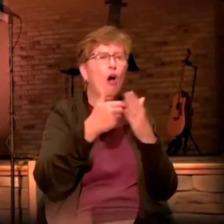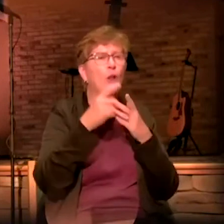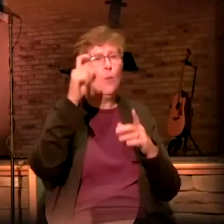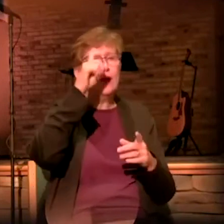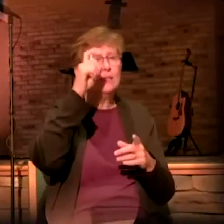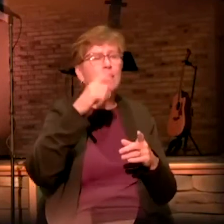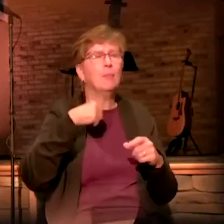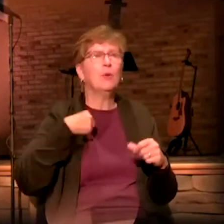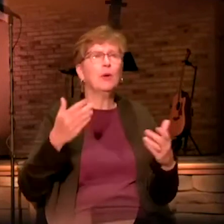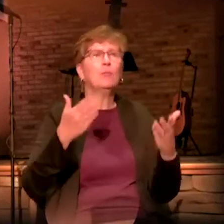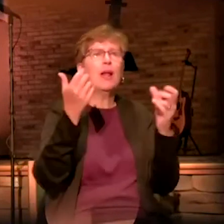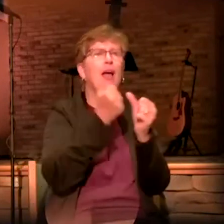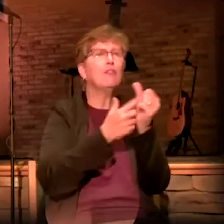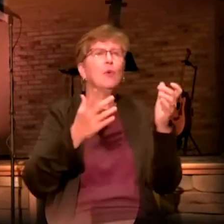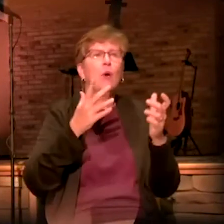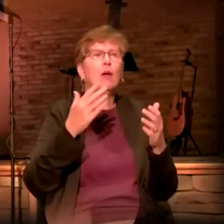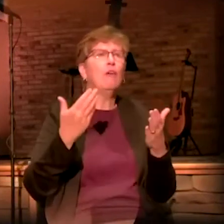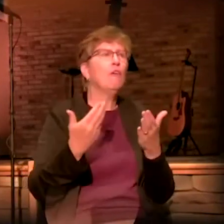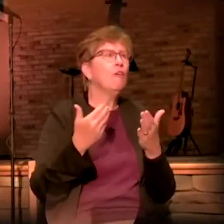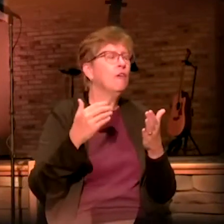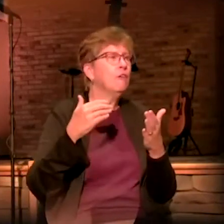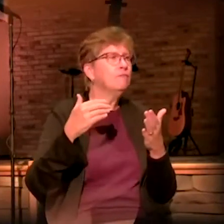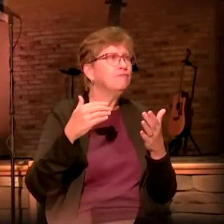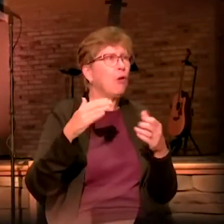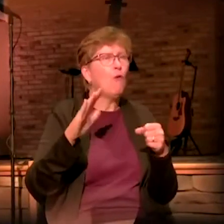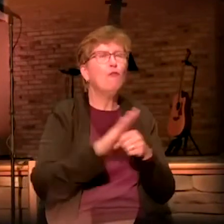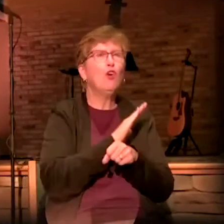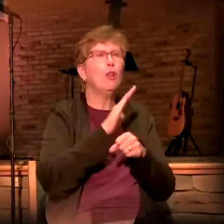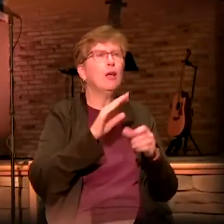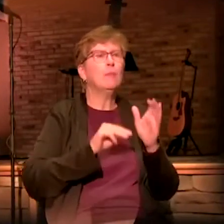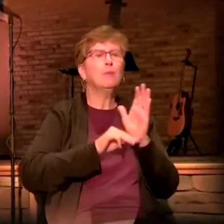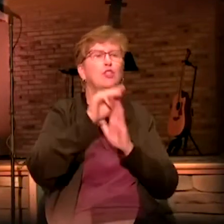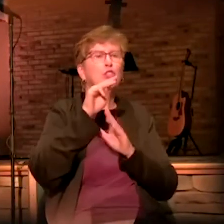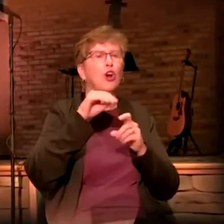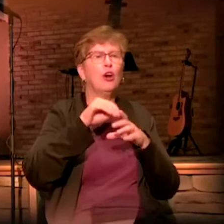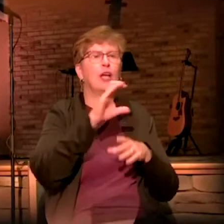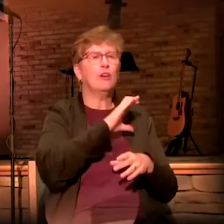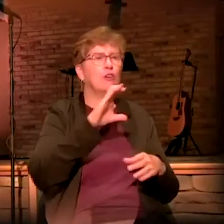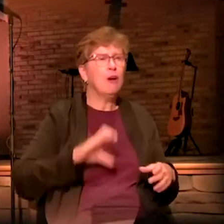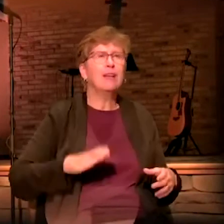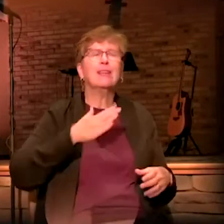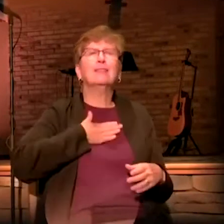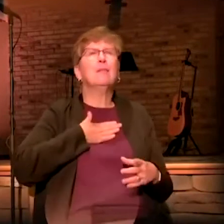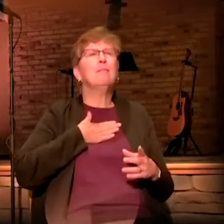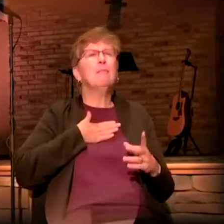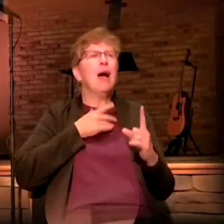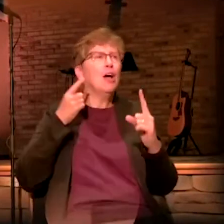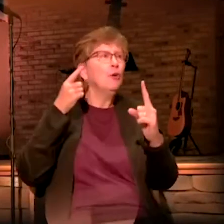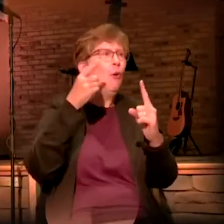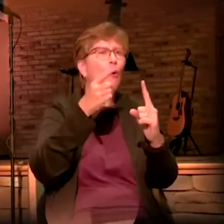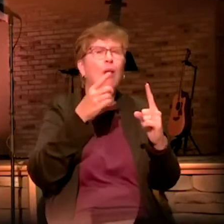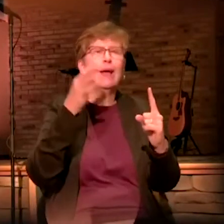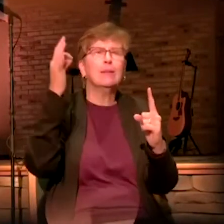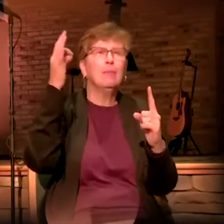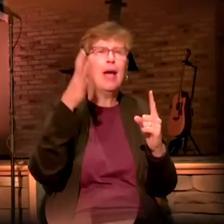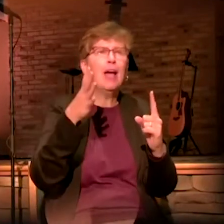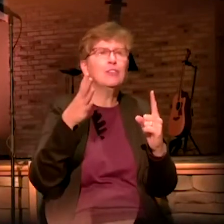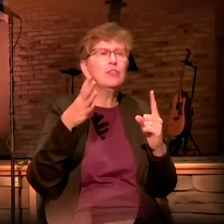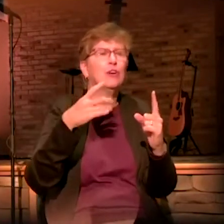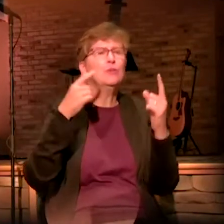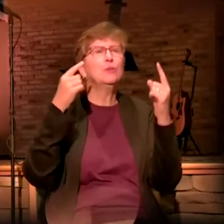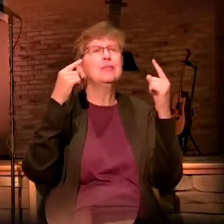present everyone fully mature in Christ. That's my desire as a pastor, is this to teach and